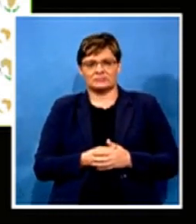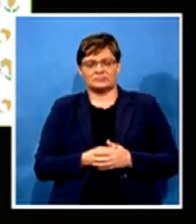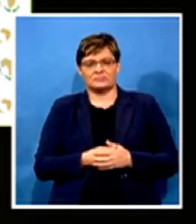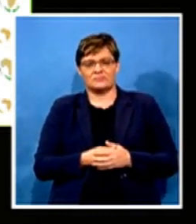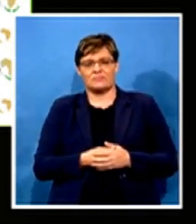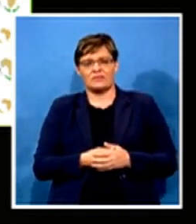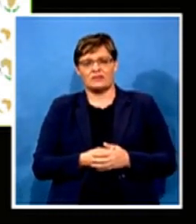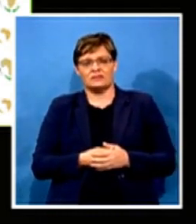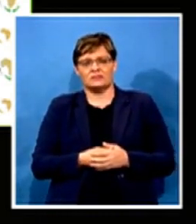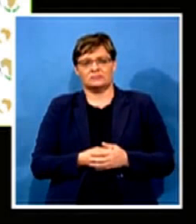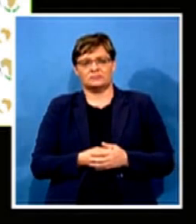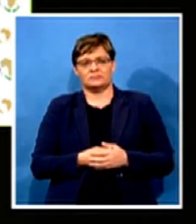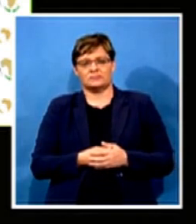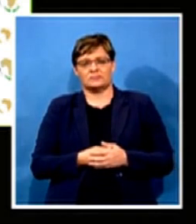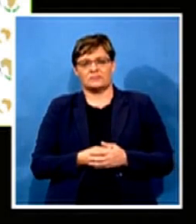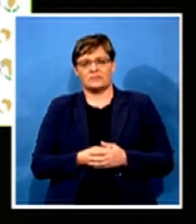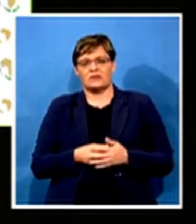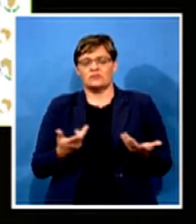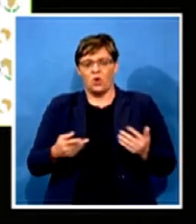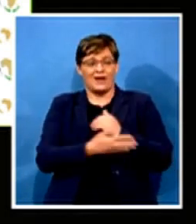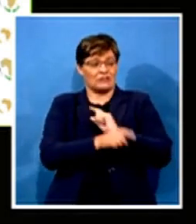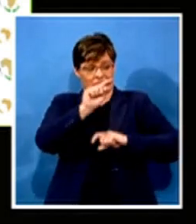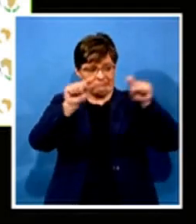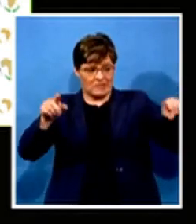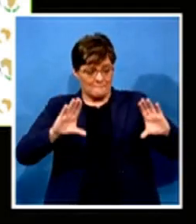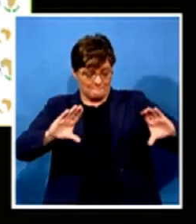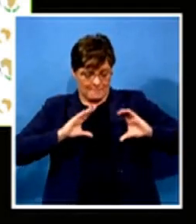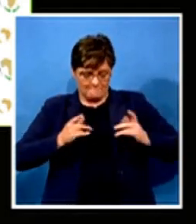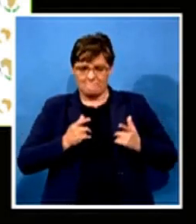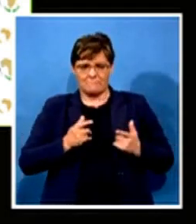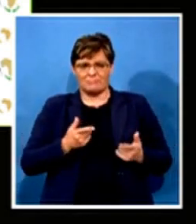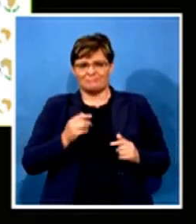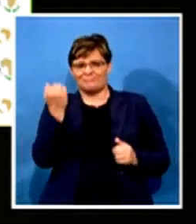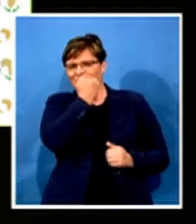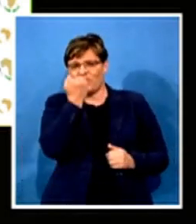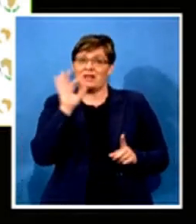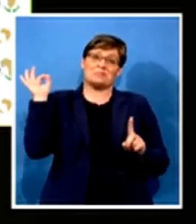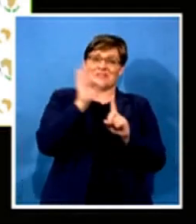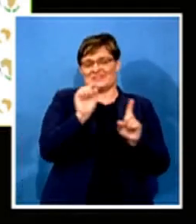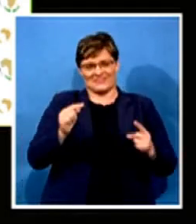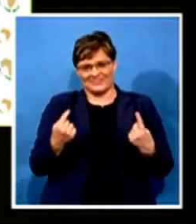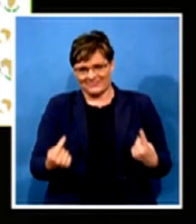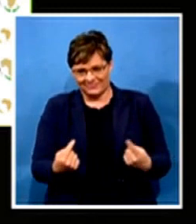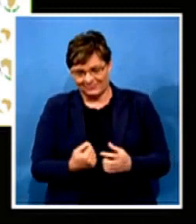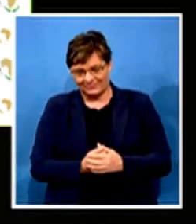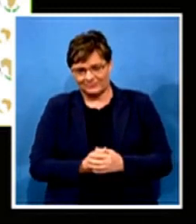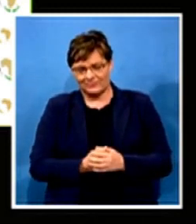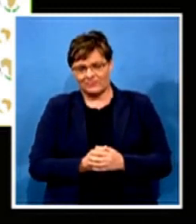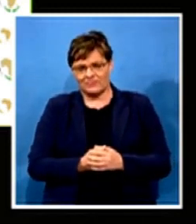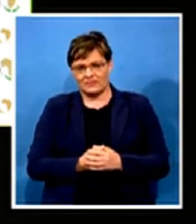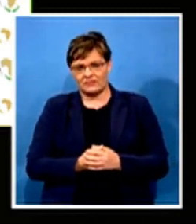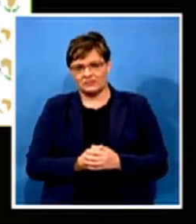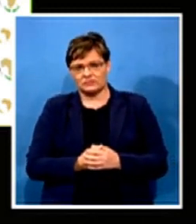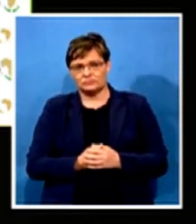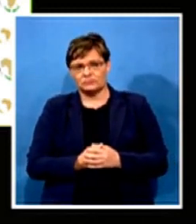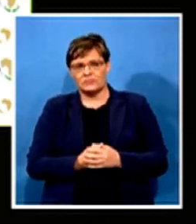in country. So I'm sorry, I cannot be more specific on that. With respect to preparedness, countries